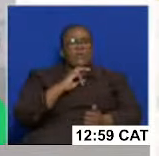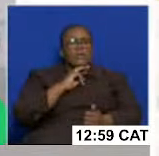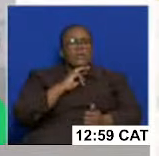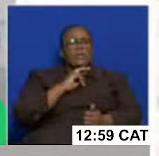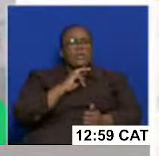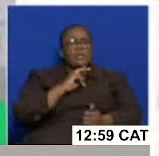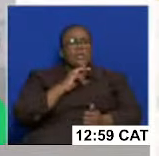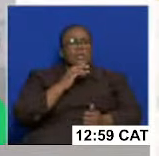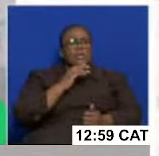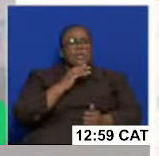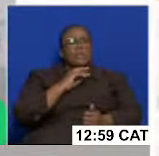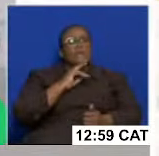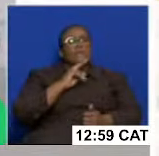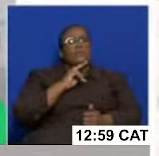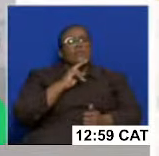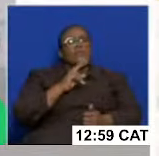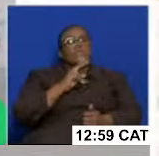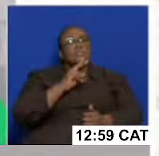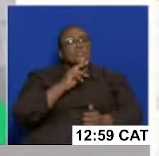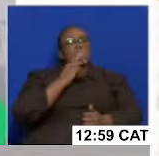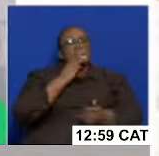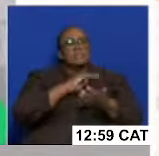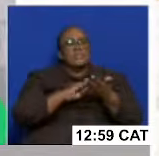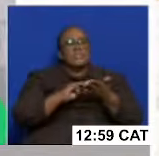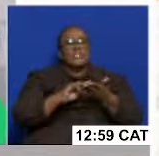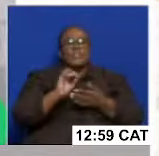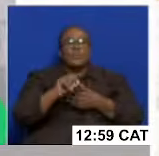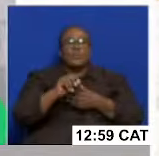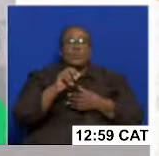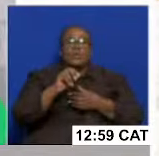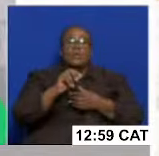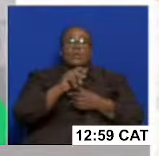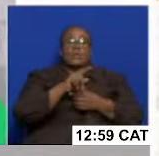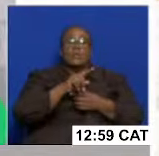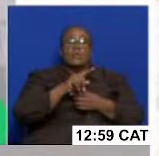bottom there's a missed voice call at 16:33. Do you see that?